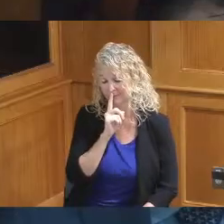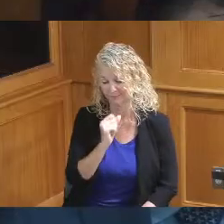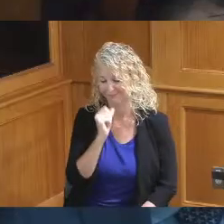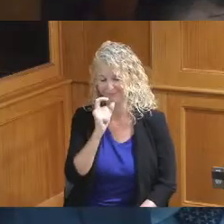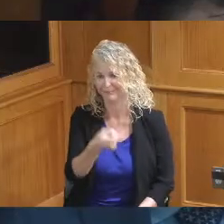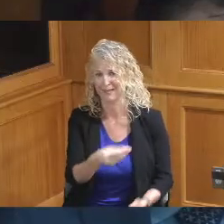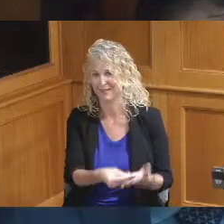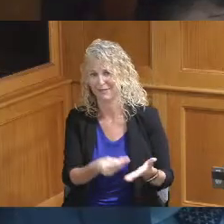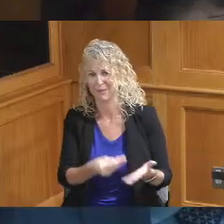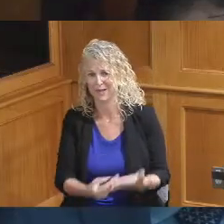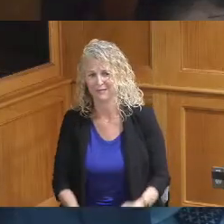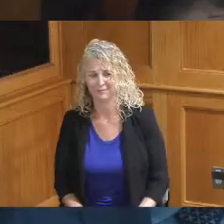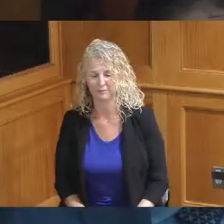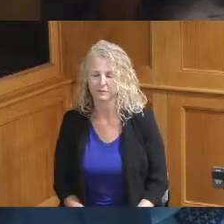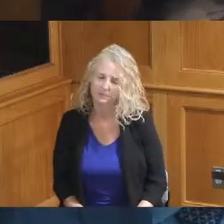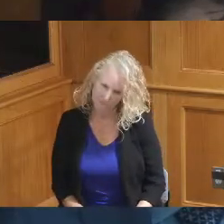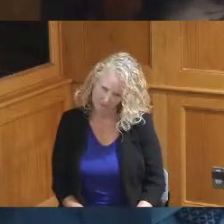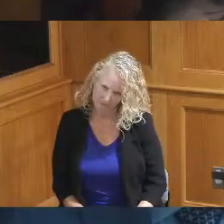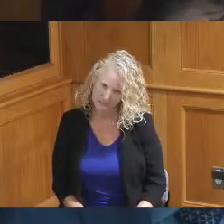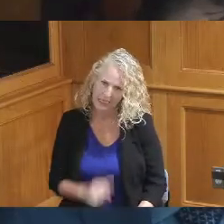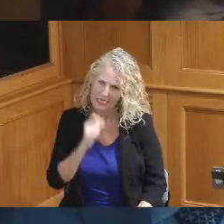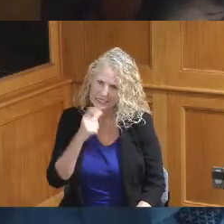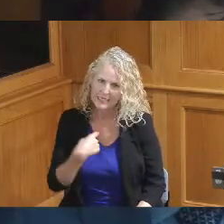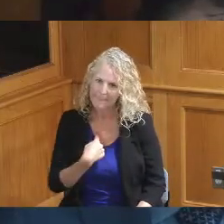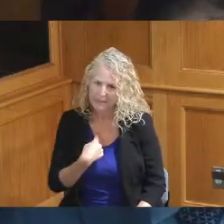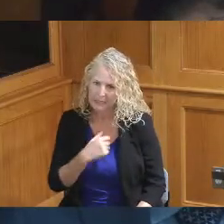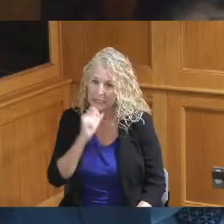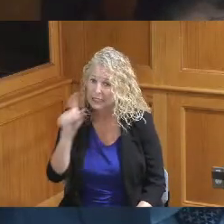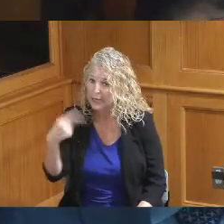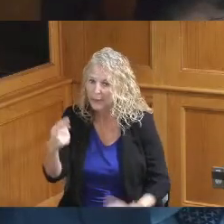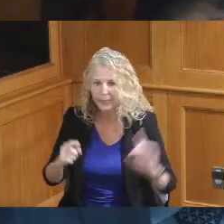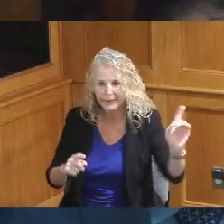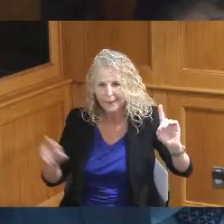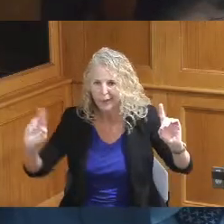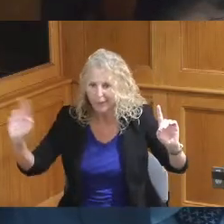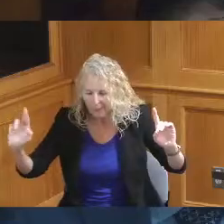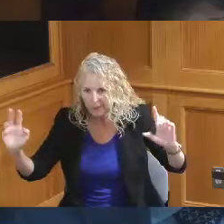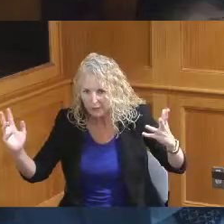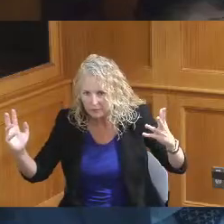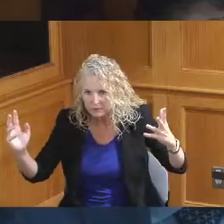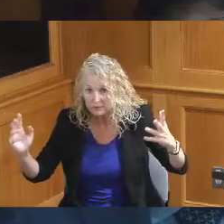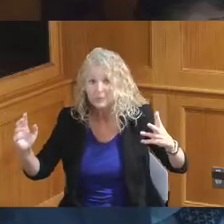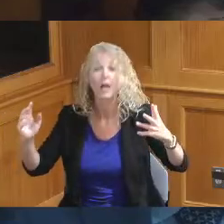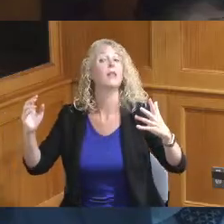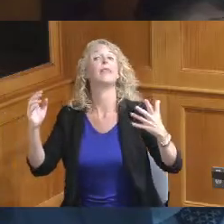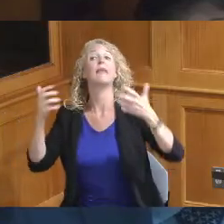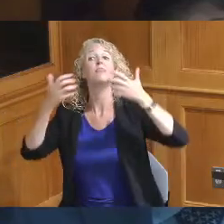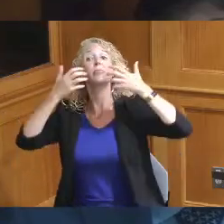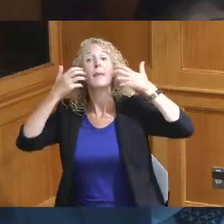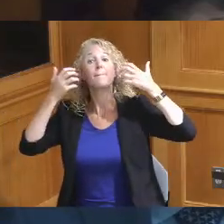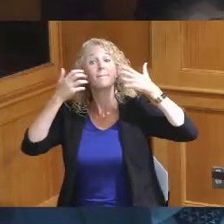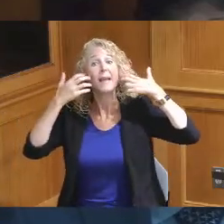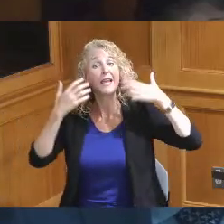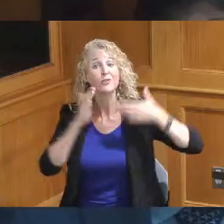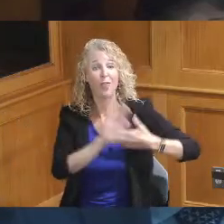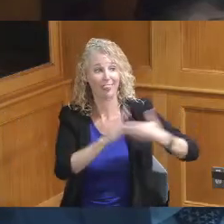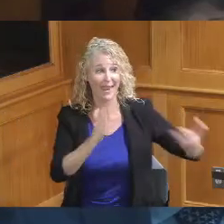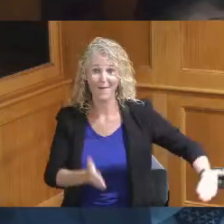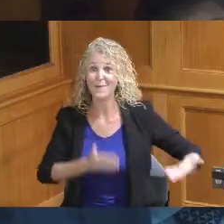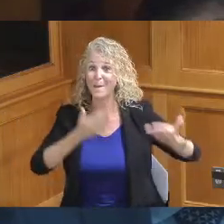go with him. So this ain't just no Democrat-Republican issue. Then the Bengals put in their proposal,